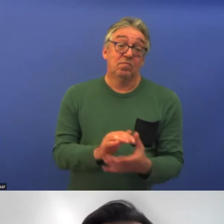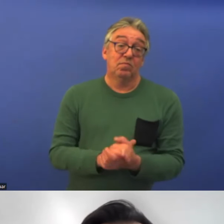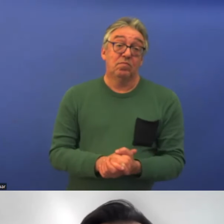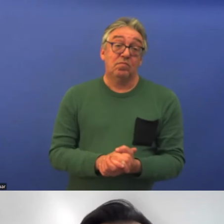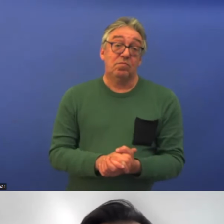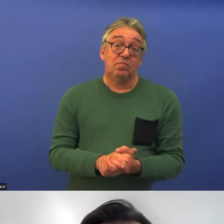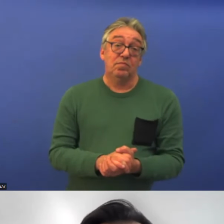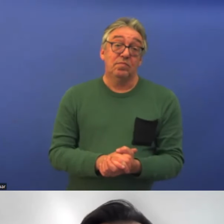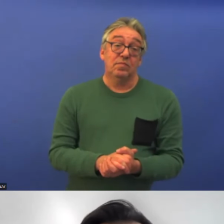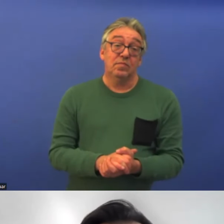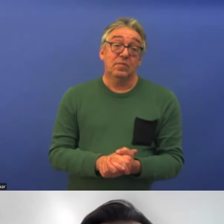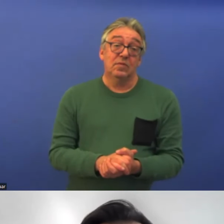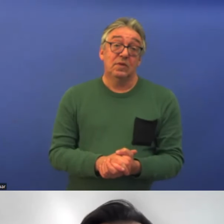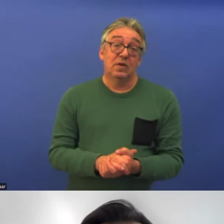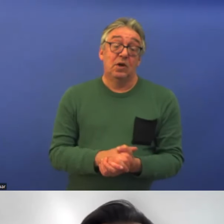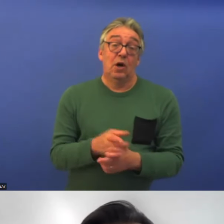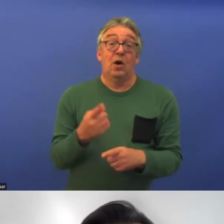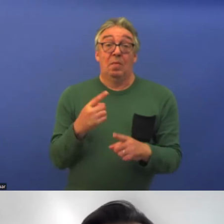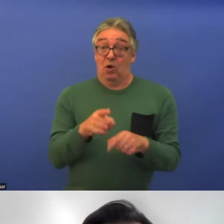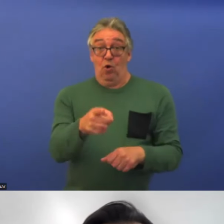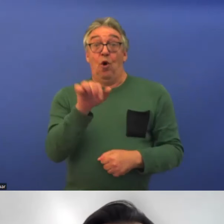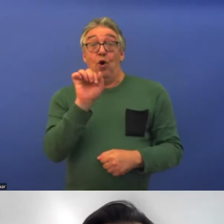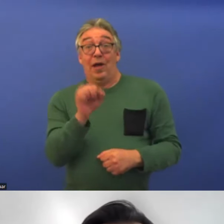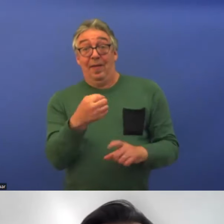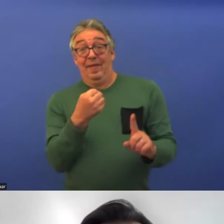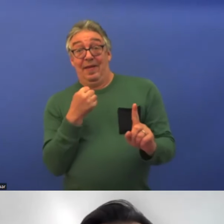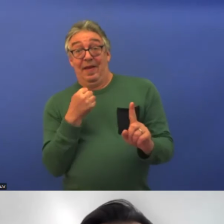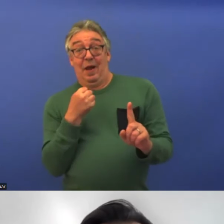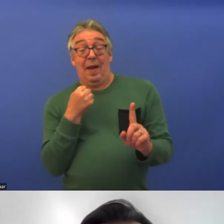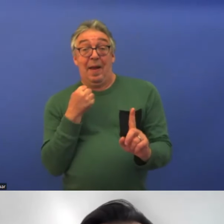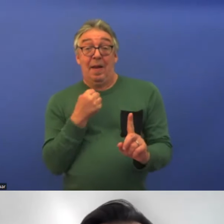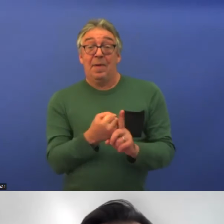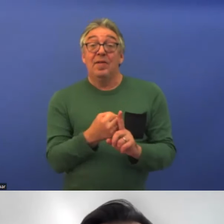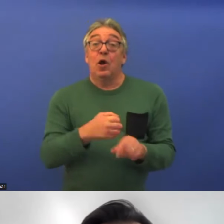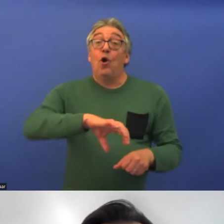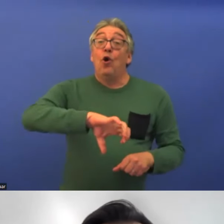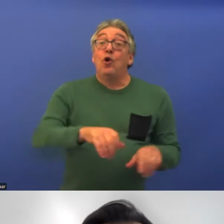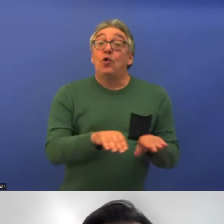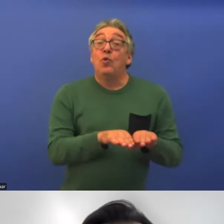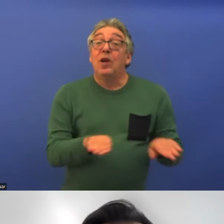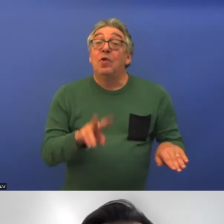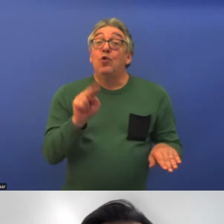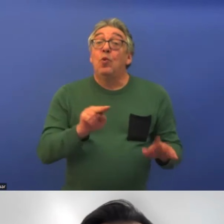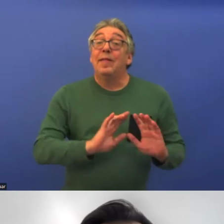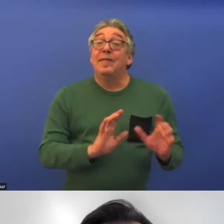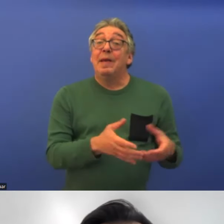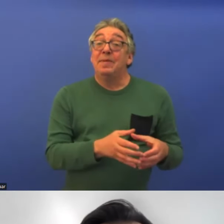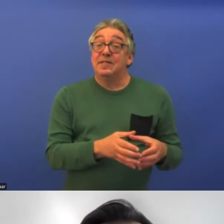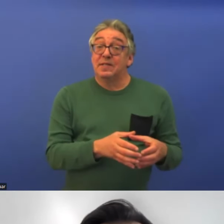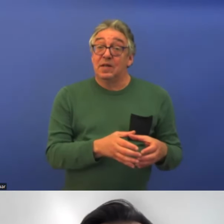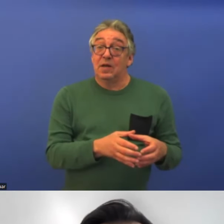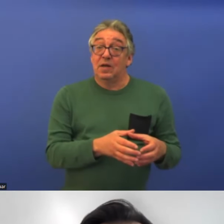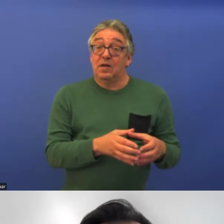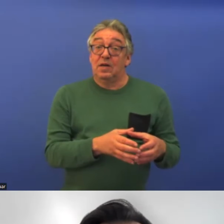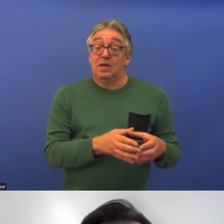the work of United Nations country teams at the national level, and to influence and to